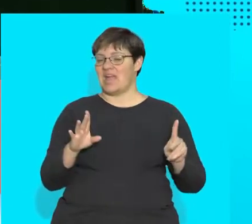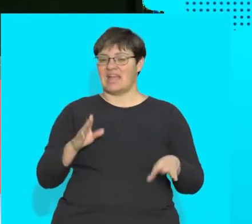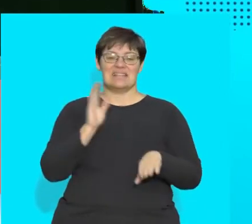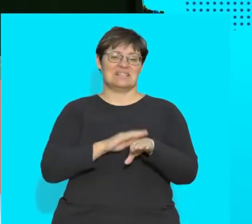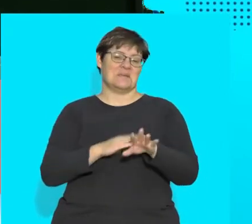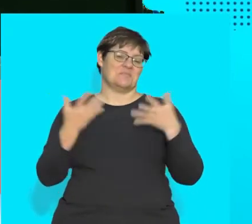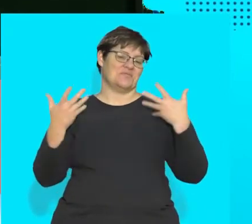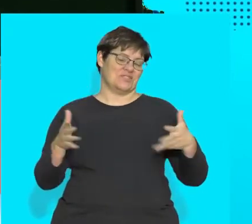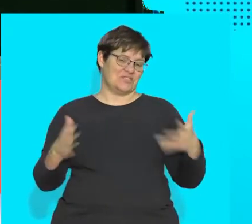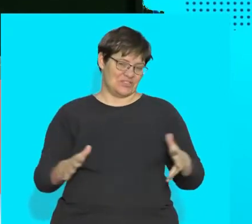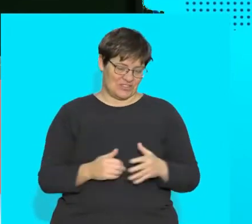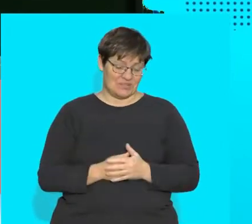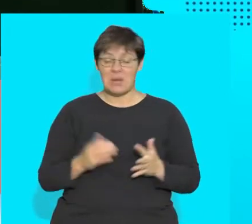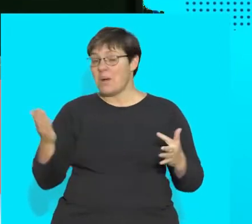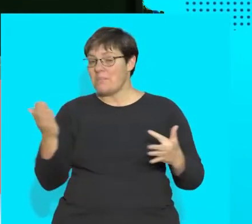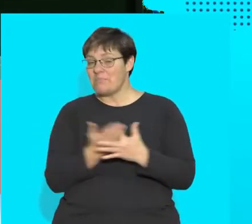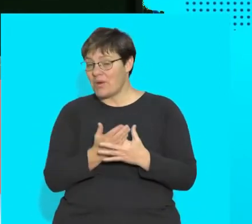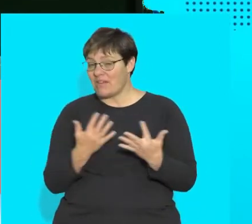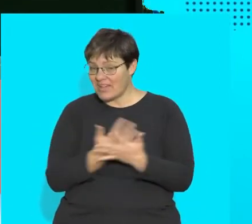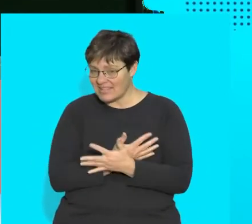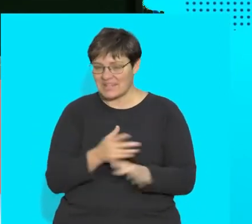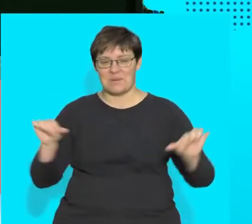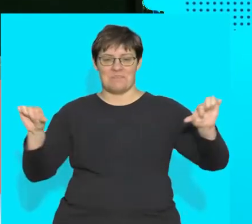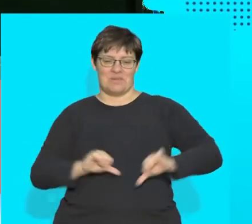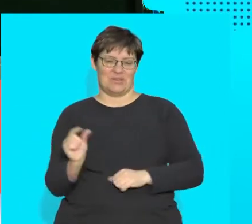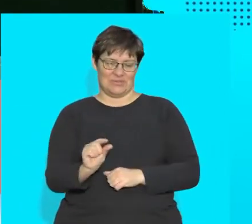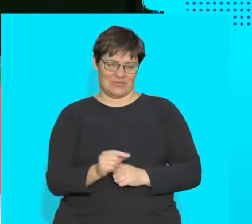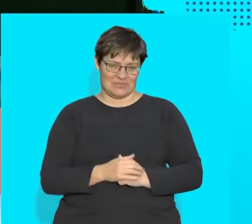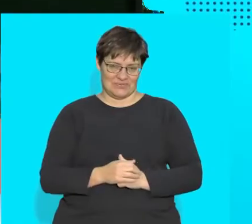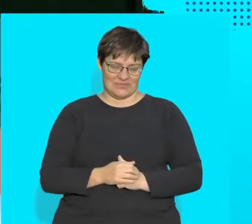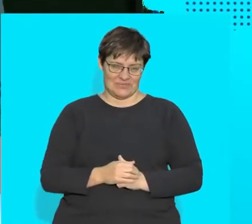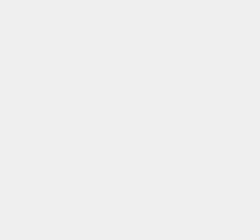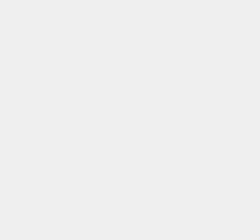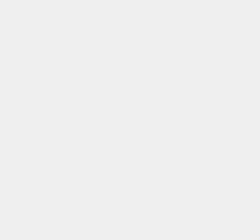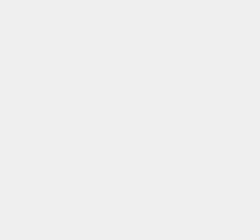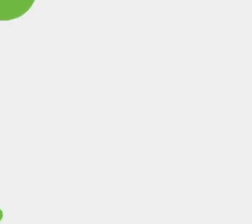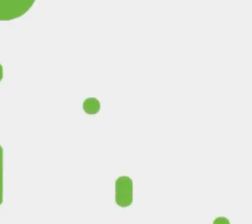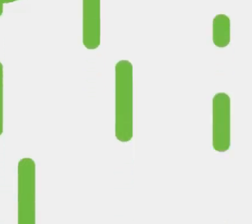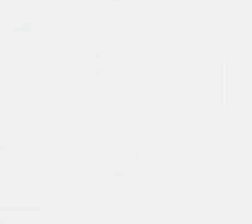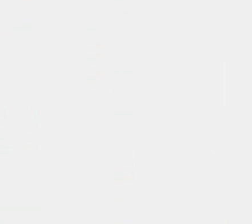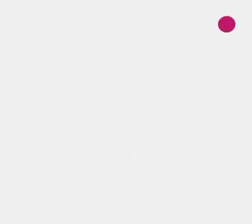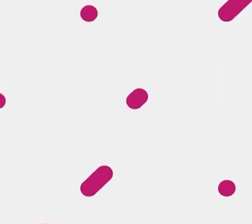we have time for now. We're going to take a quick break and then we'll be right back.